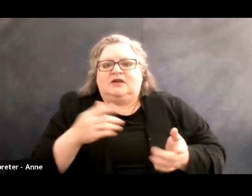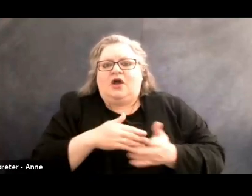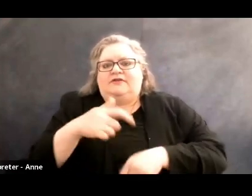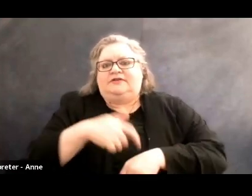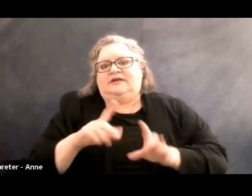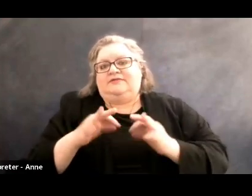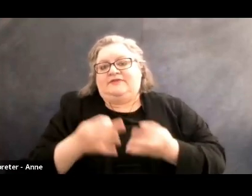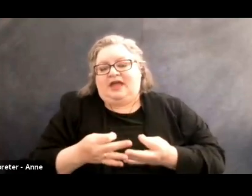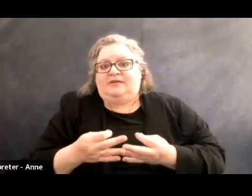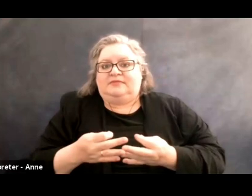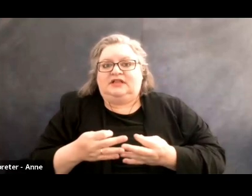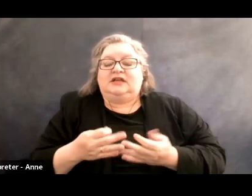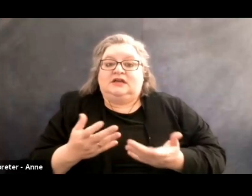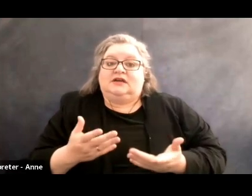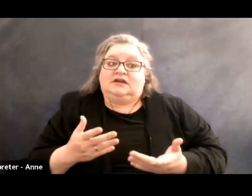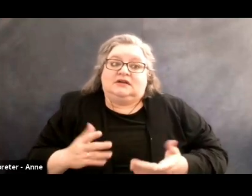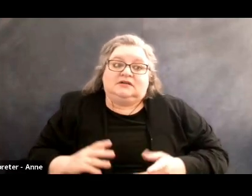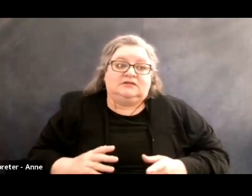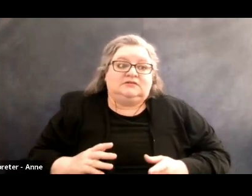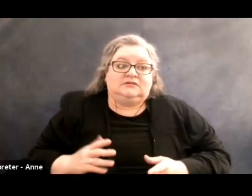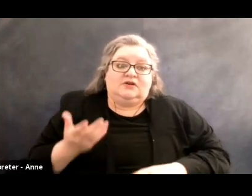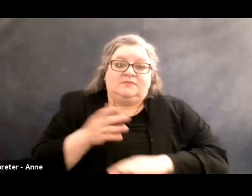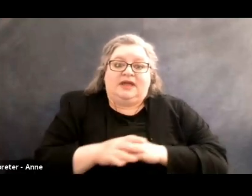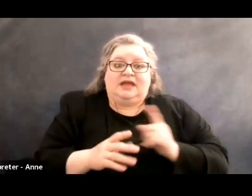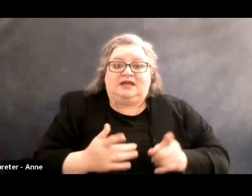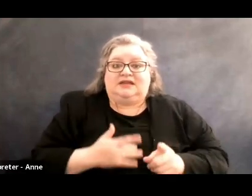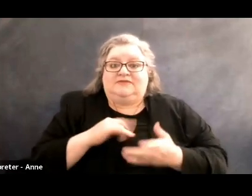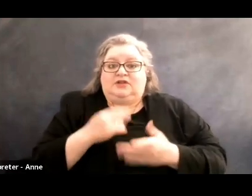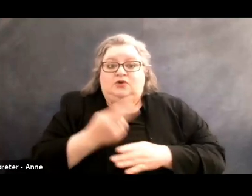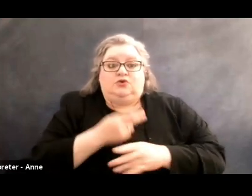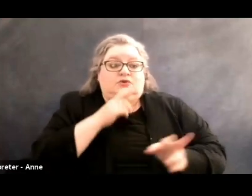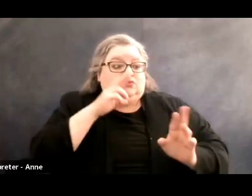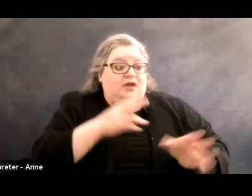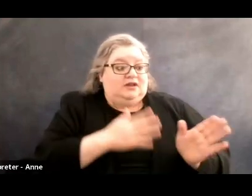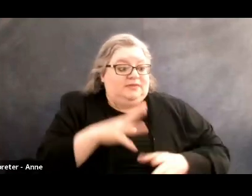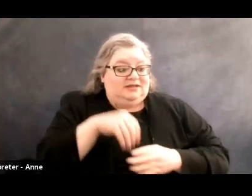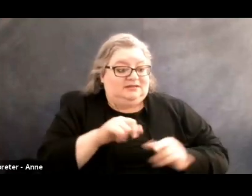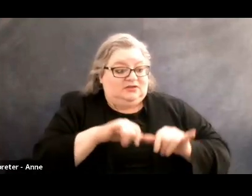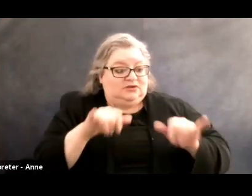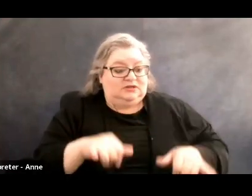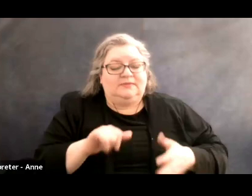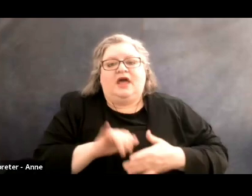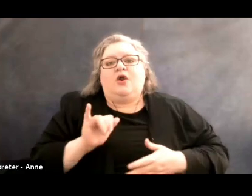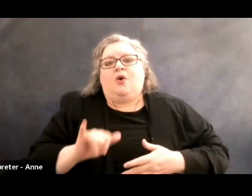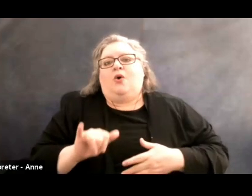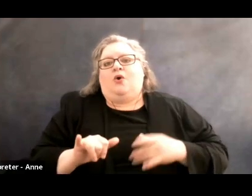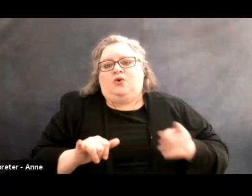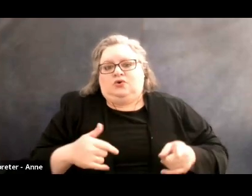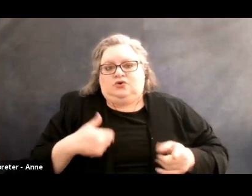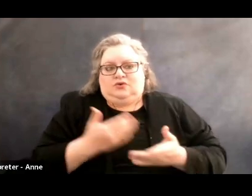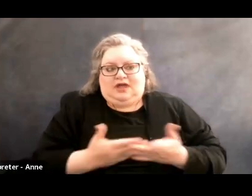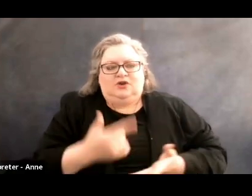have been made to feel, when they're utilizing the reactive plans of the system, that, oh yes, you got here